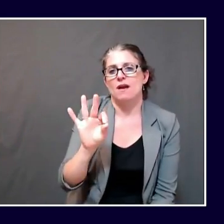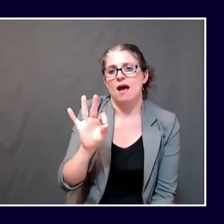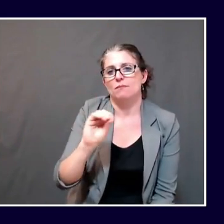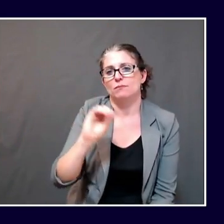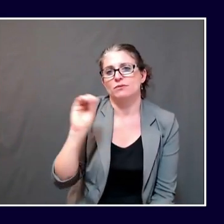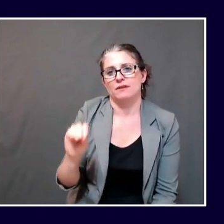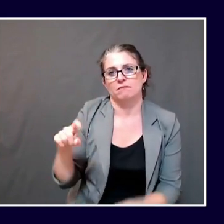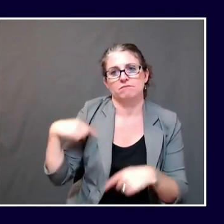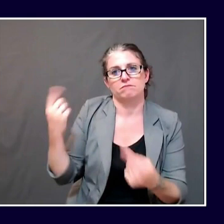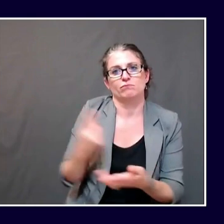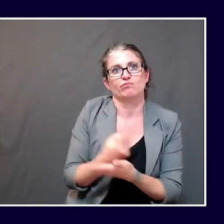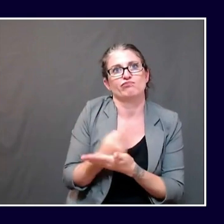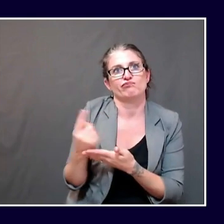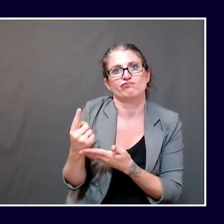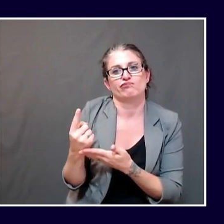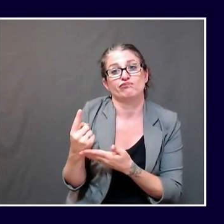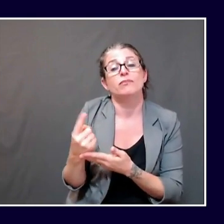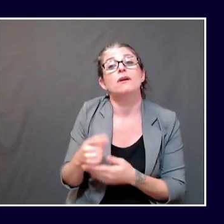Maine is